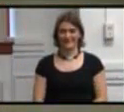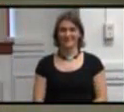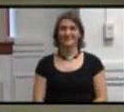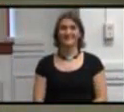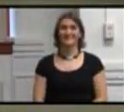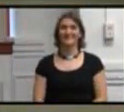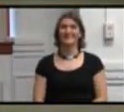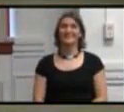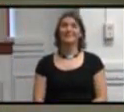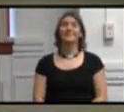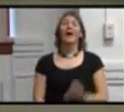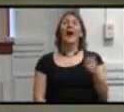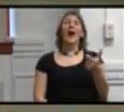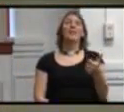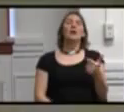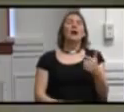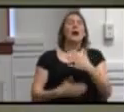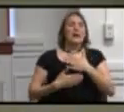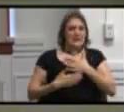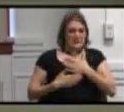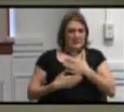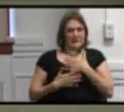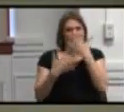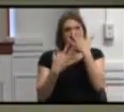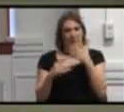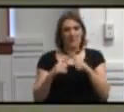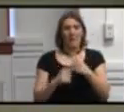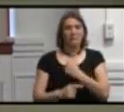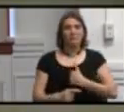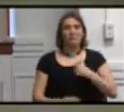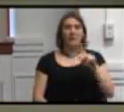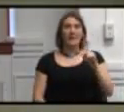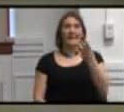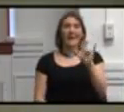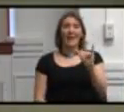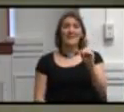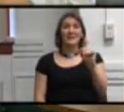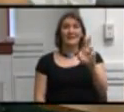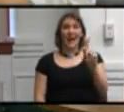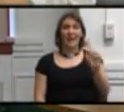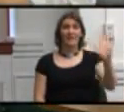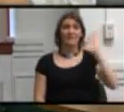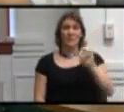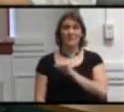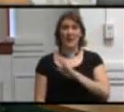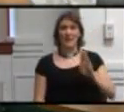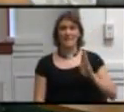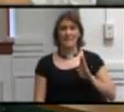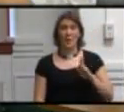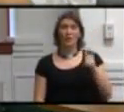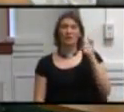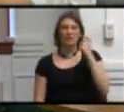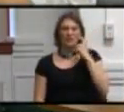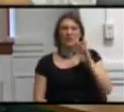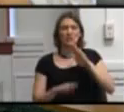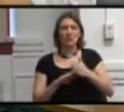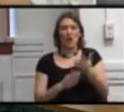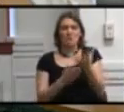We'd also like to offer our condolences to Kathy Dowd, former Select Board member, on the loss of her daughter.